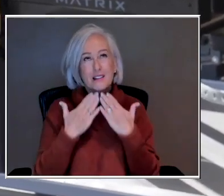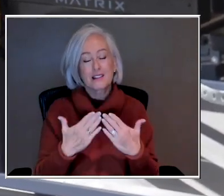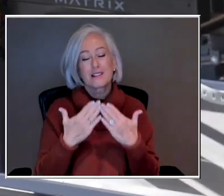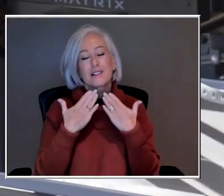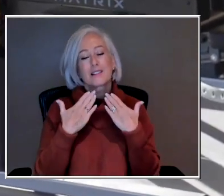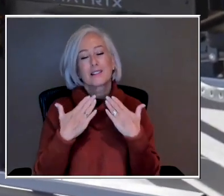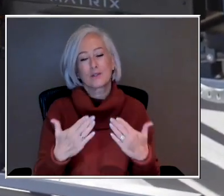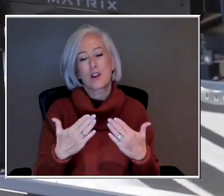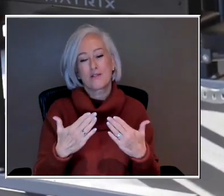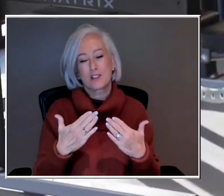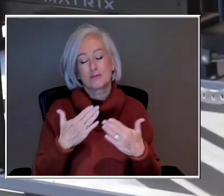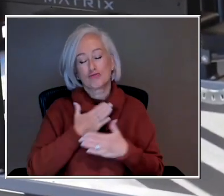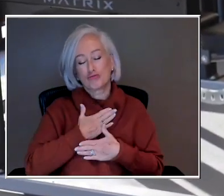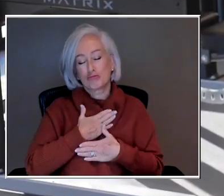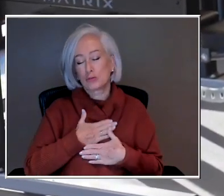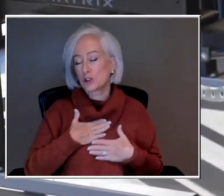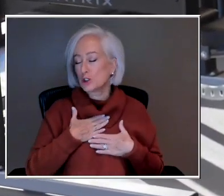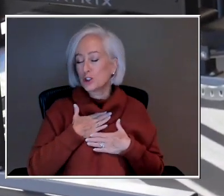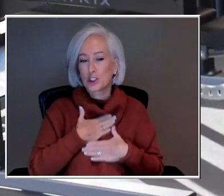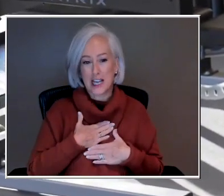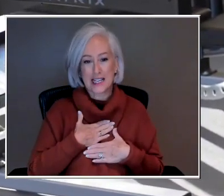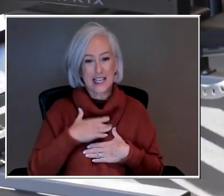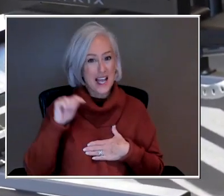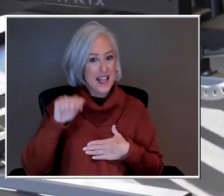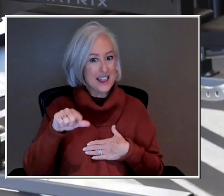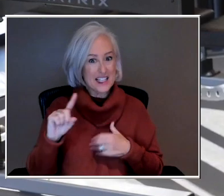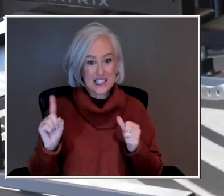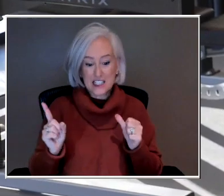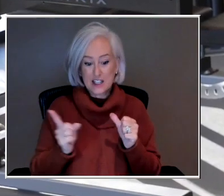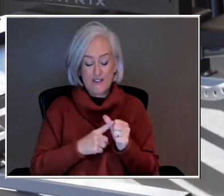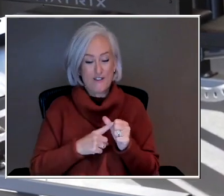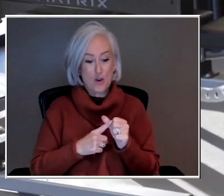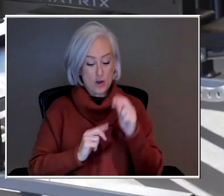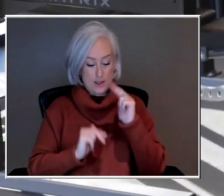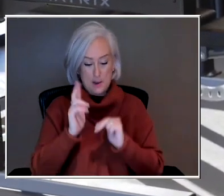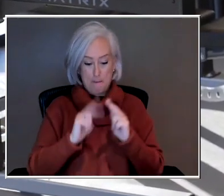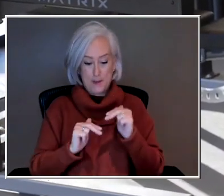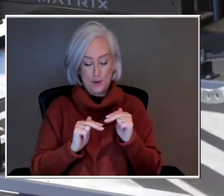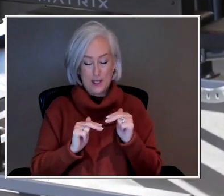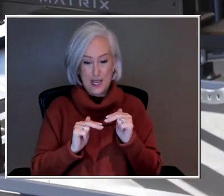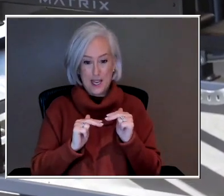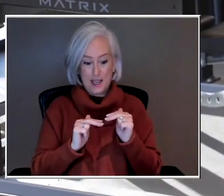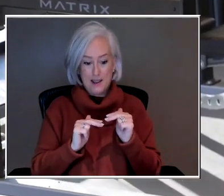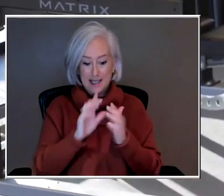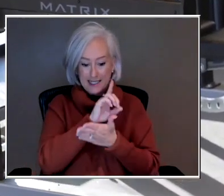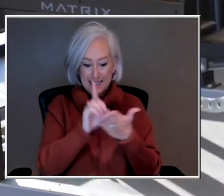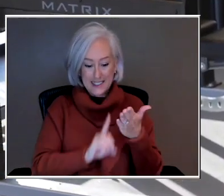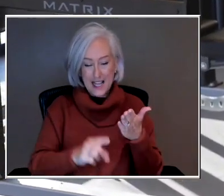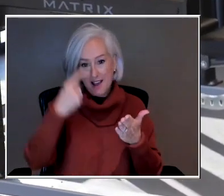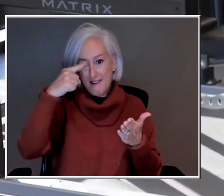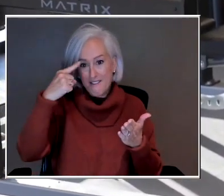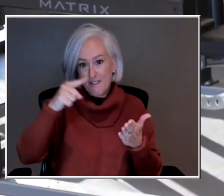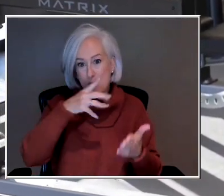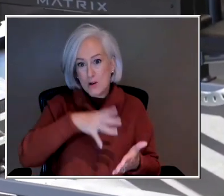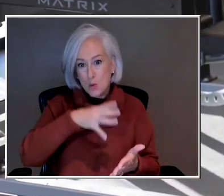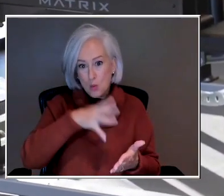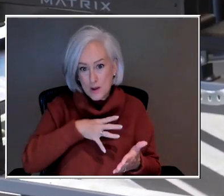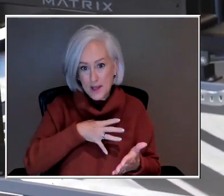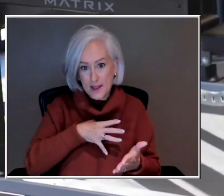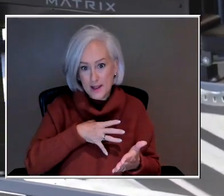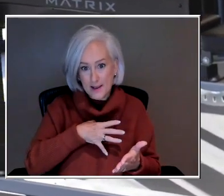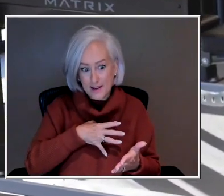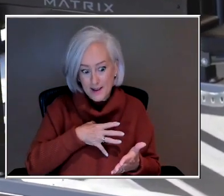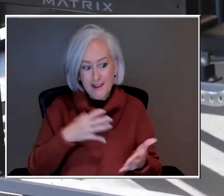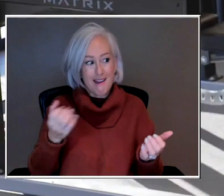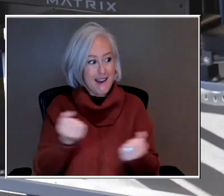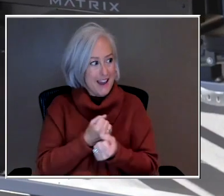This is one of the first ones mainly built for women. So it's huge in our league. I think that's what everybody wants to come here and play